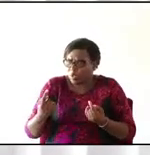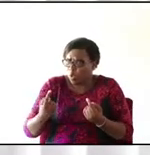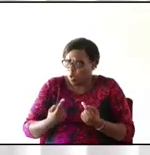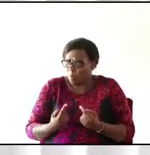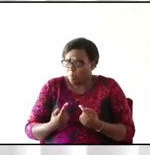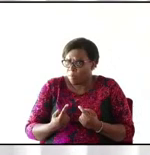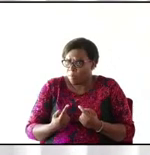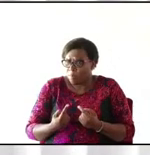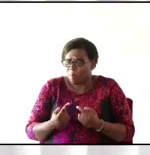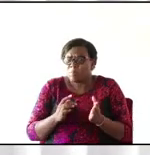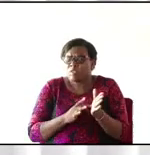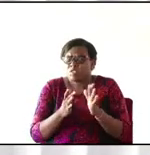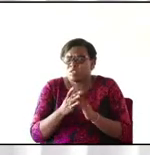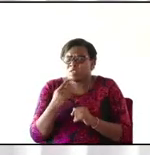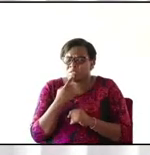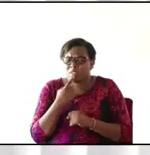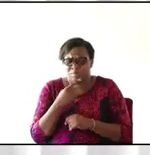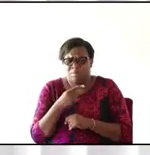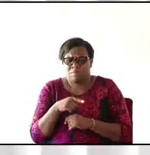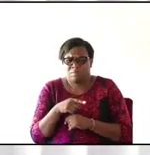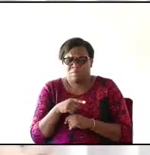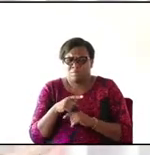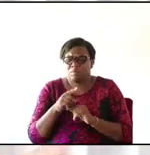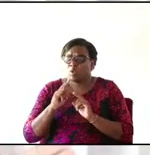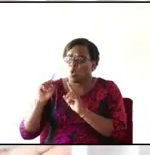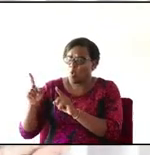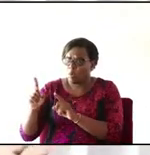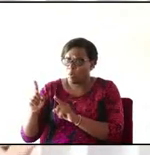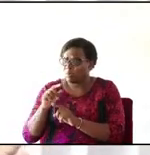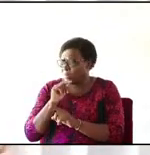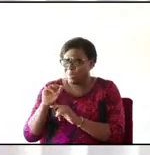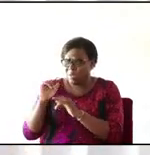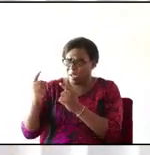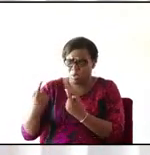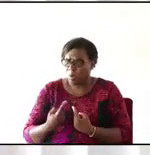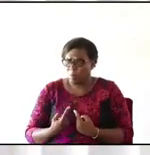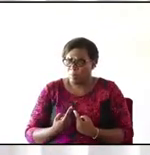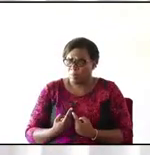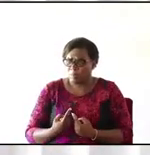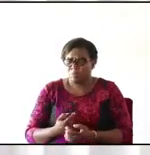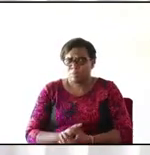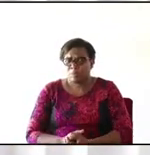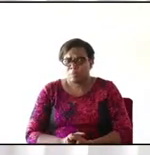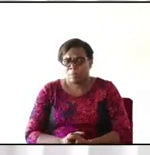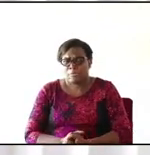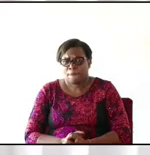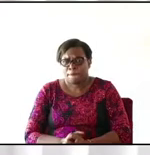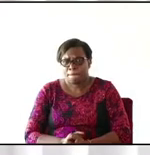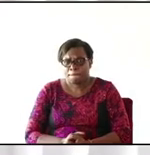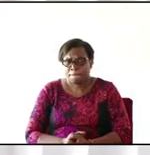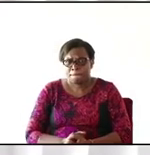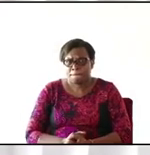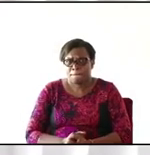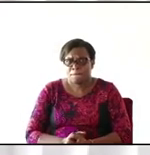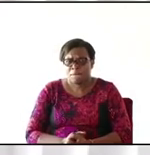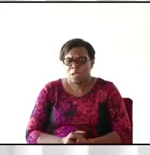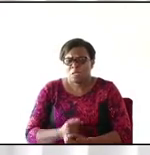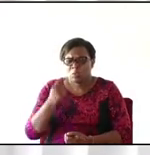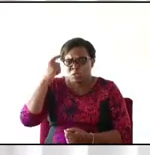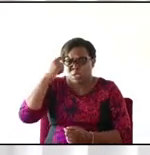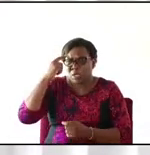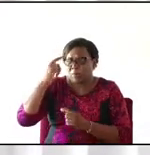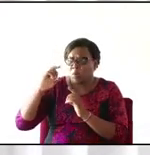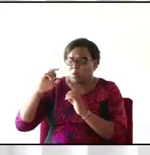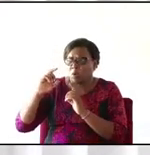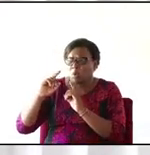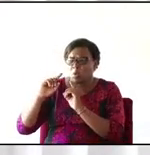Jesus' concept is that we must go. So the concept of go is